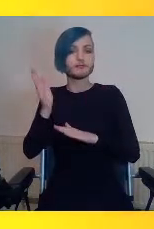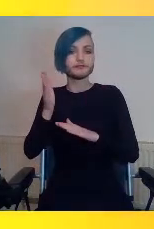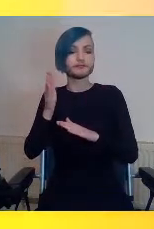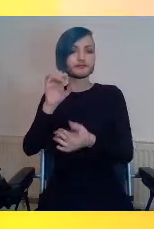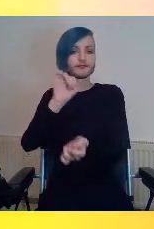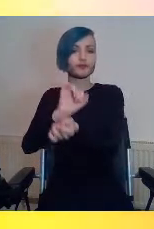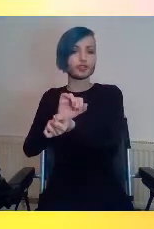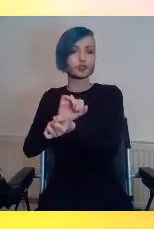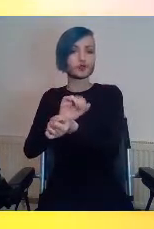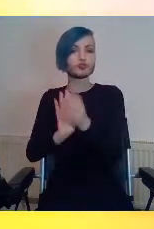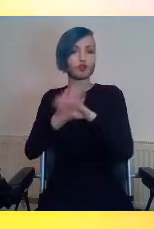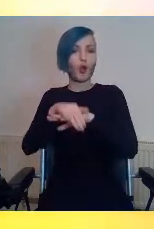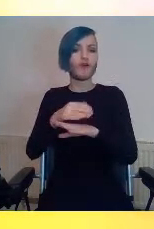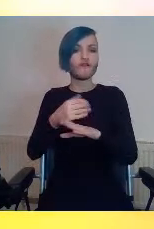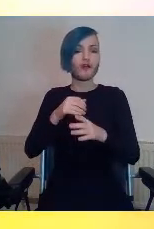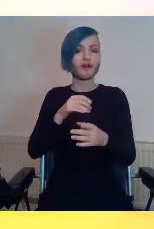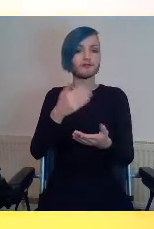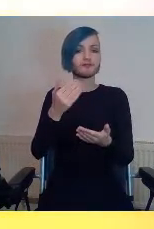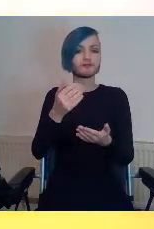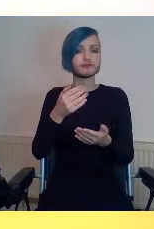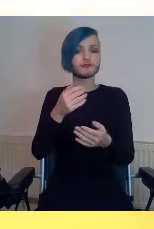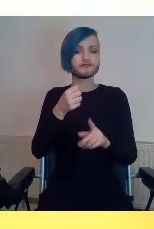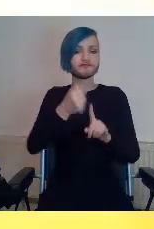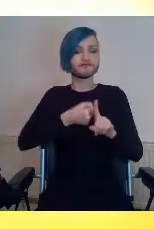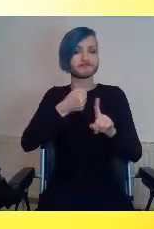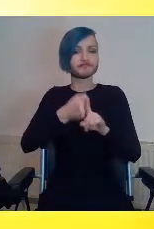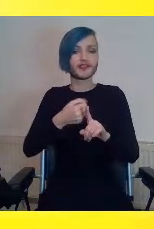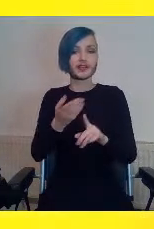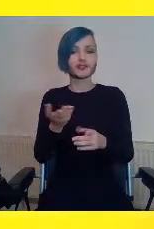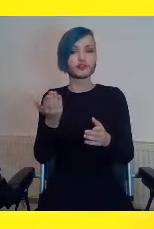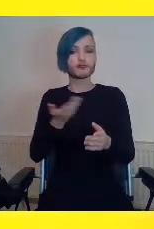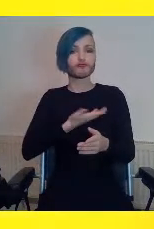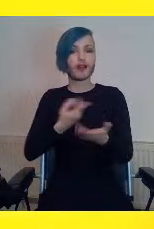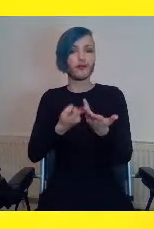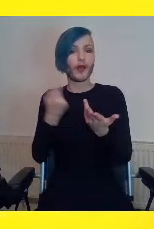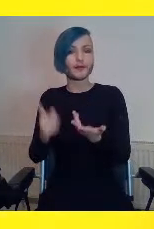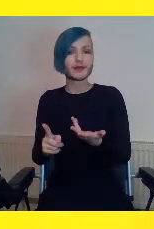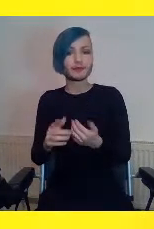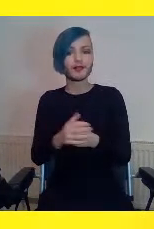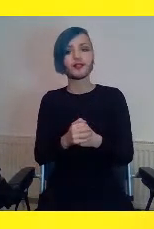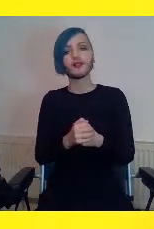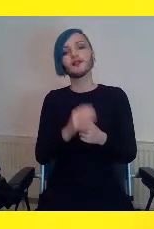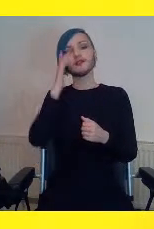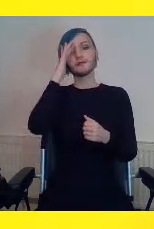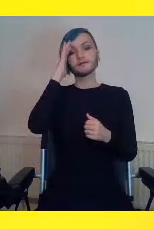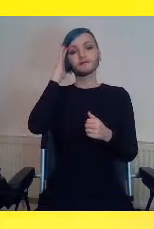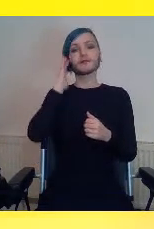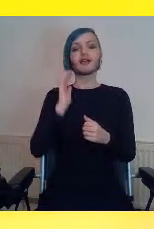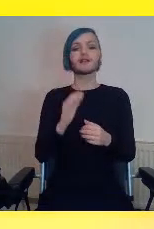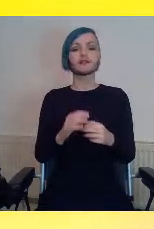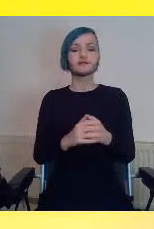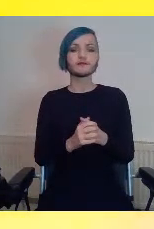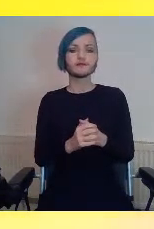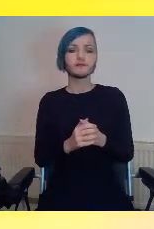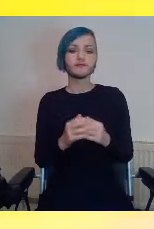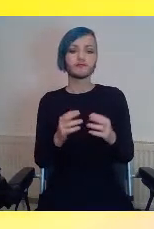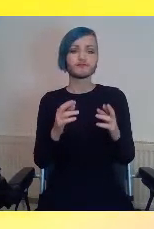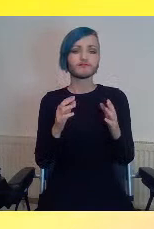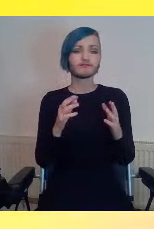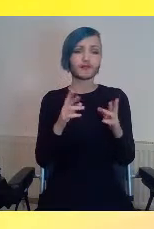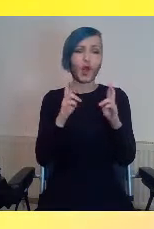this takes me on to and solidarity with that, and you have Amnesty, the community, and I hope everyone that is watching